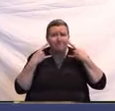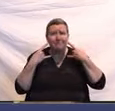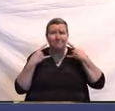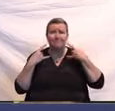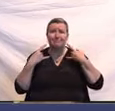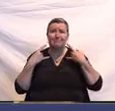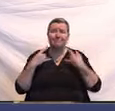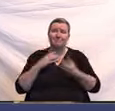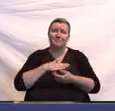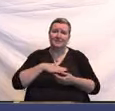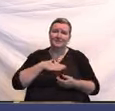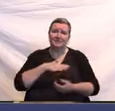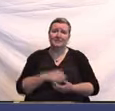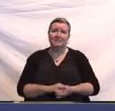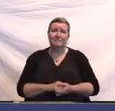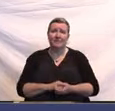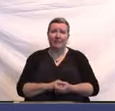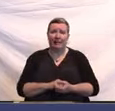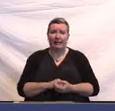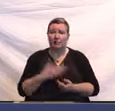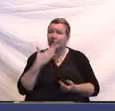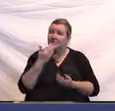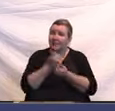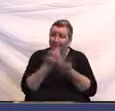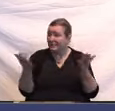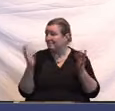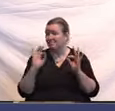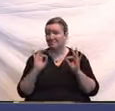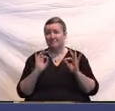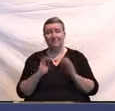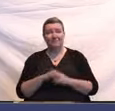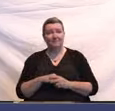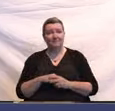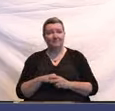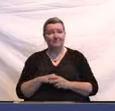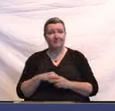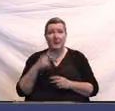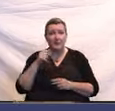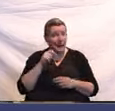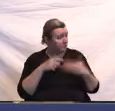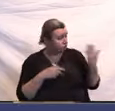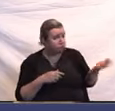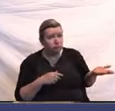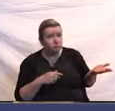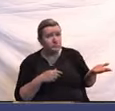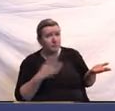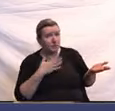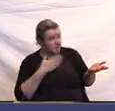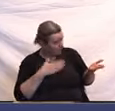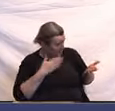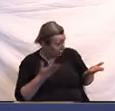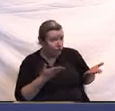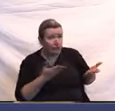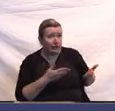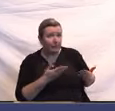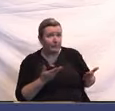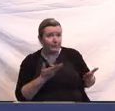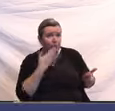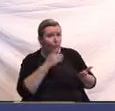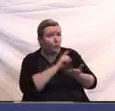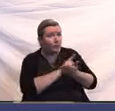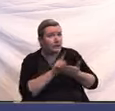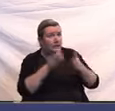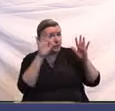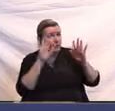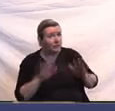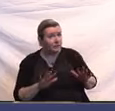you don't know. Thank you for everything. Pat, well, we've got a good to have you, as always. A good week of weather here. The